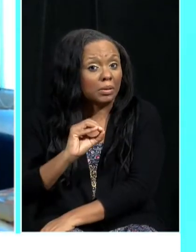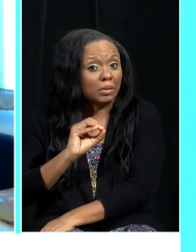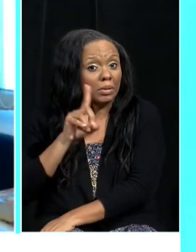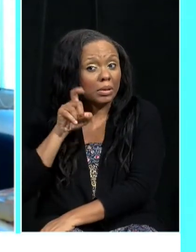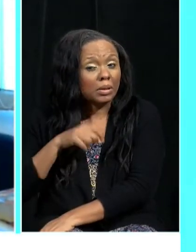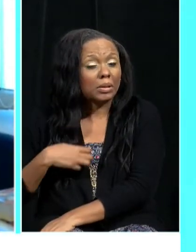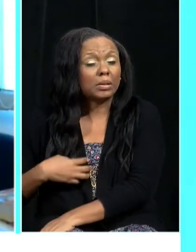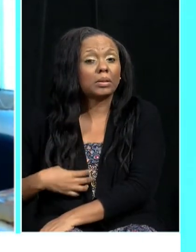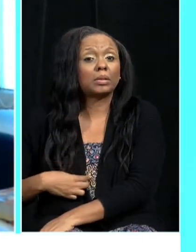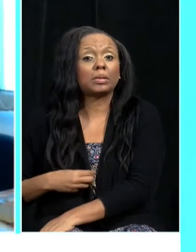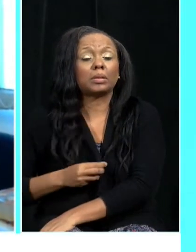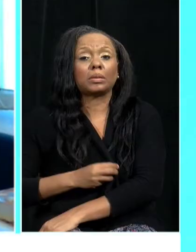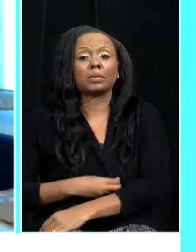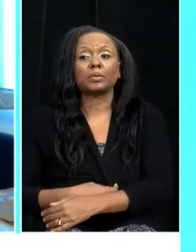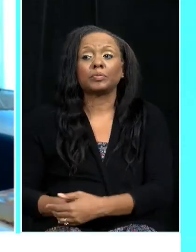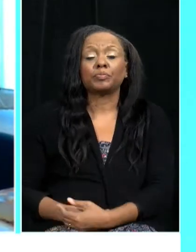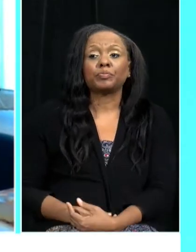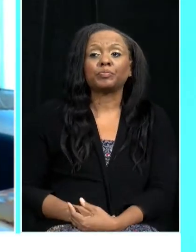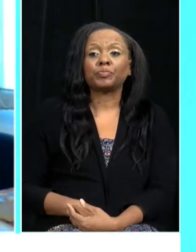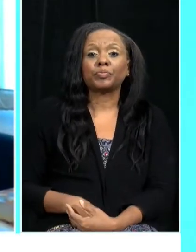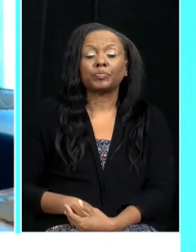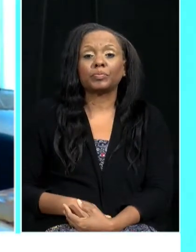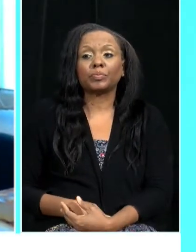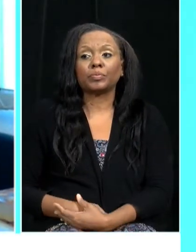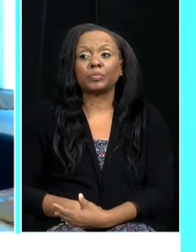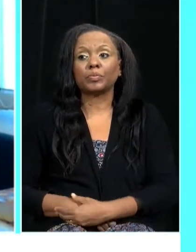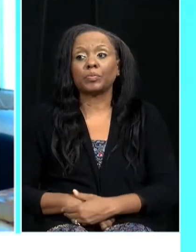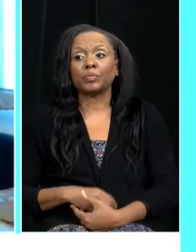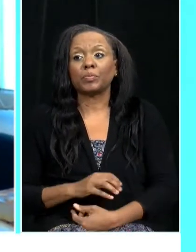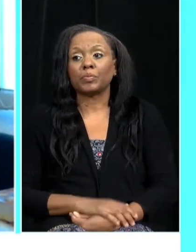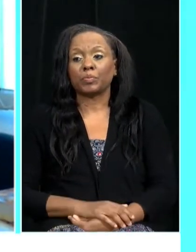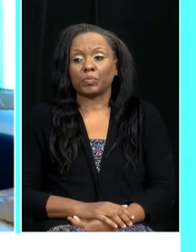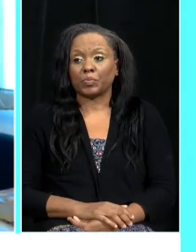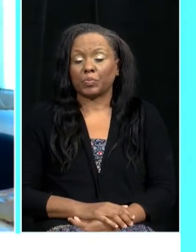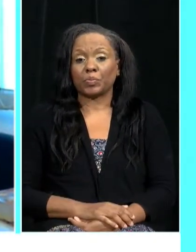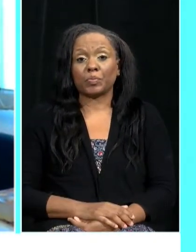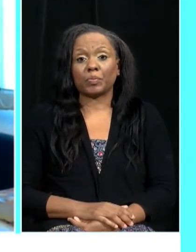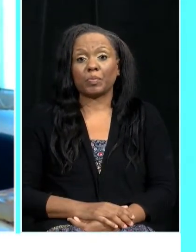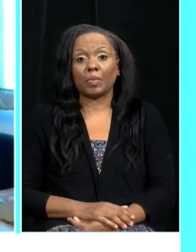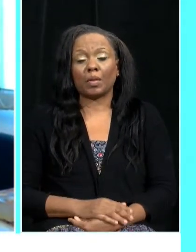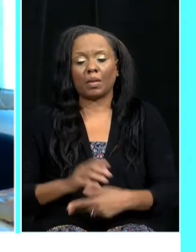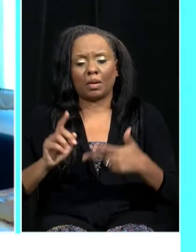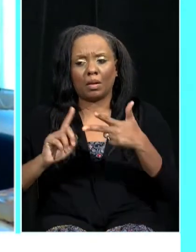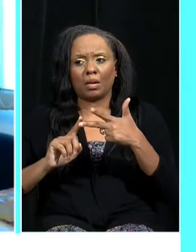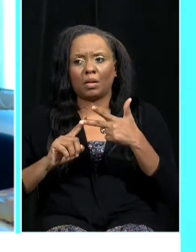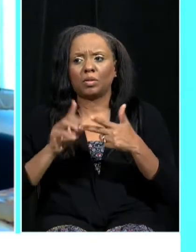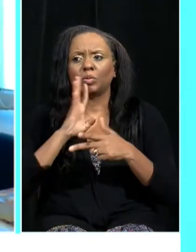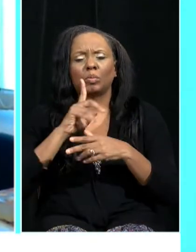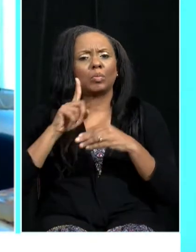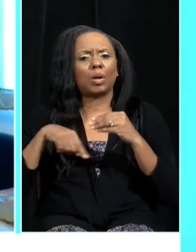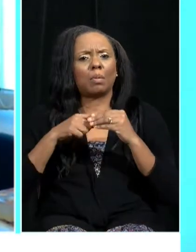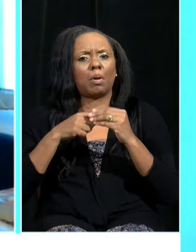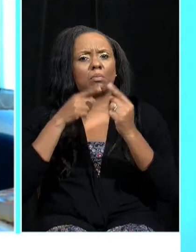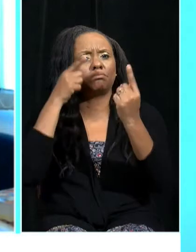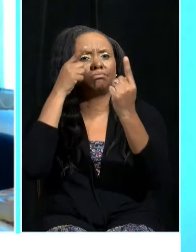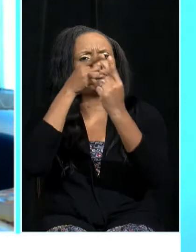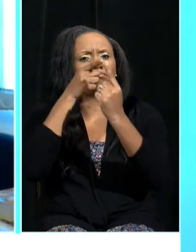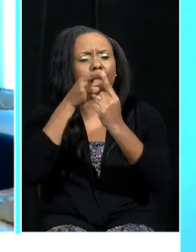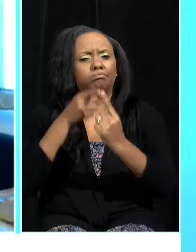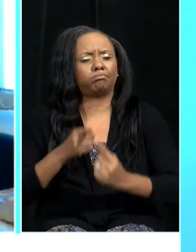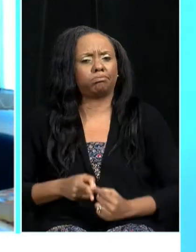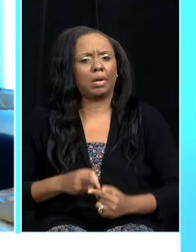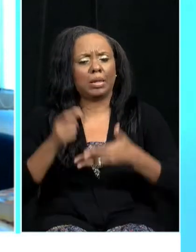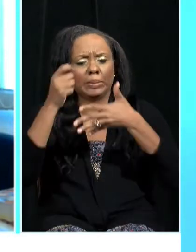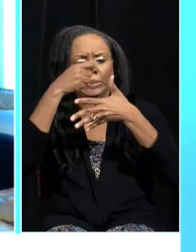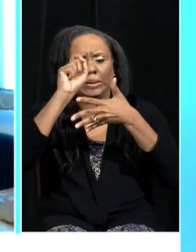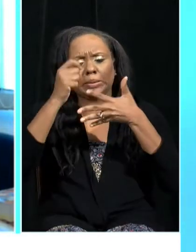Earlier, when Justin spoke about the achievement of those macroeconomic targets, uh,